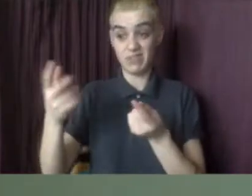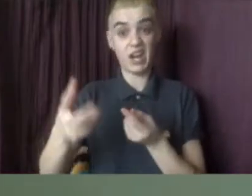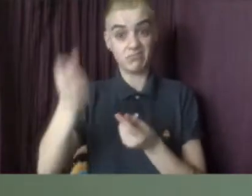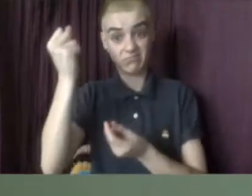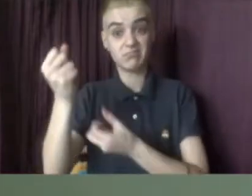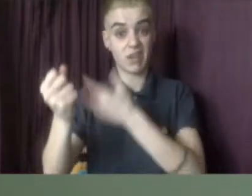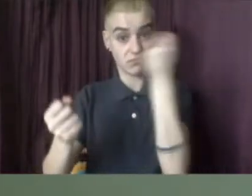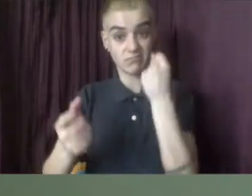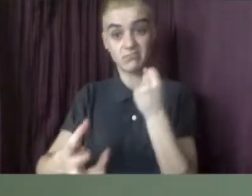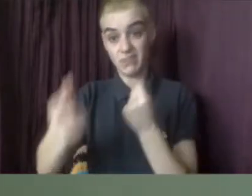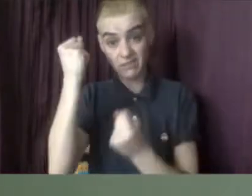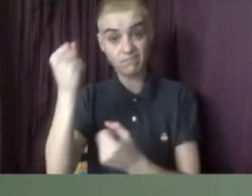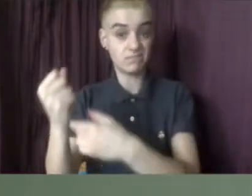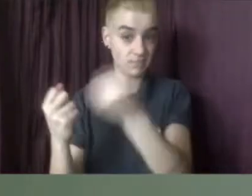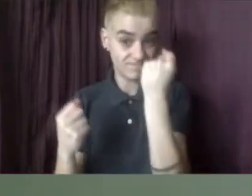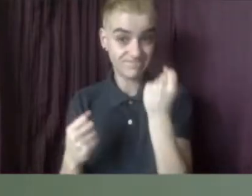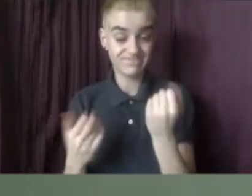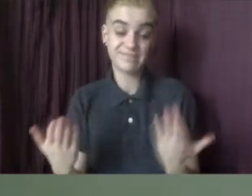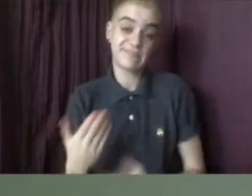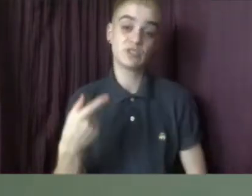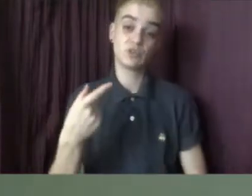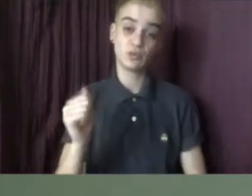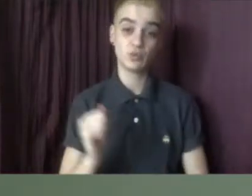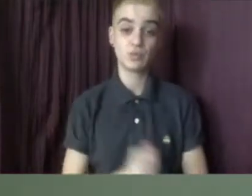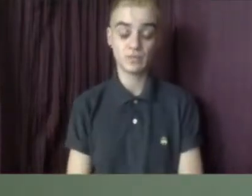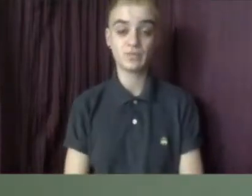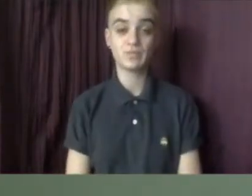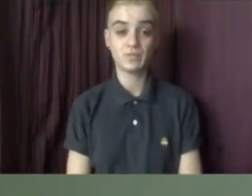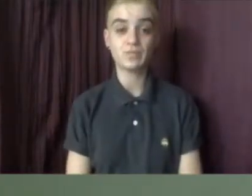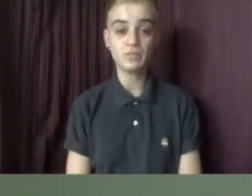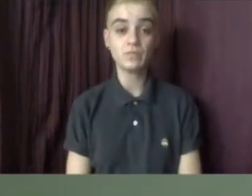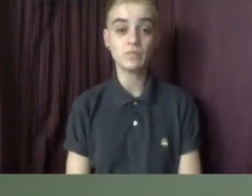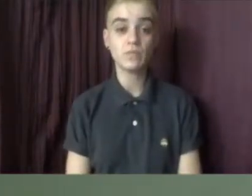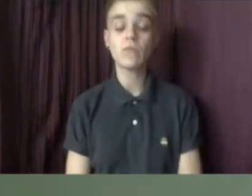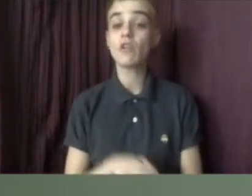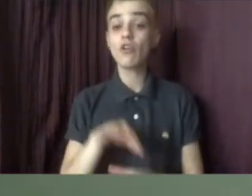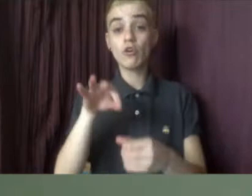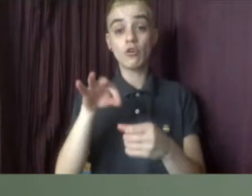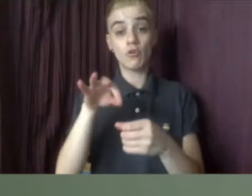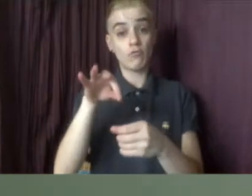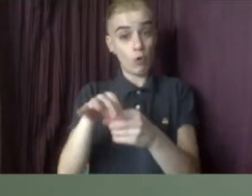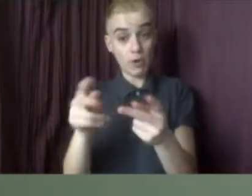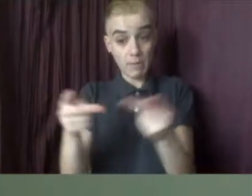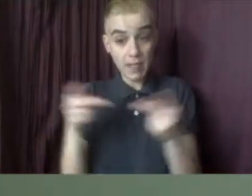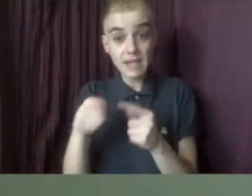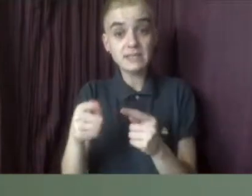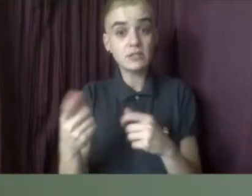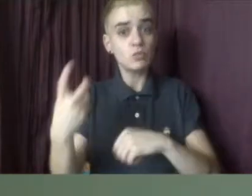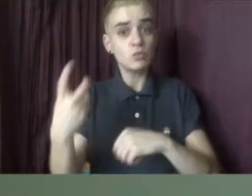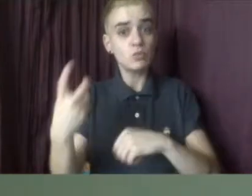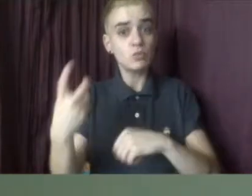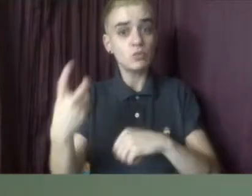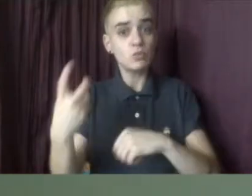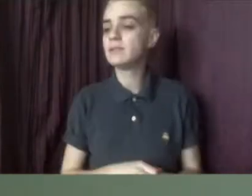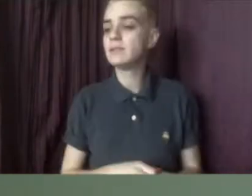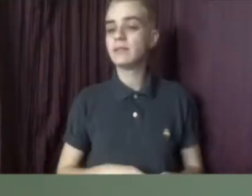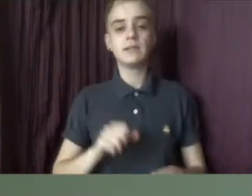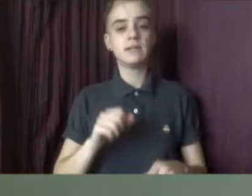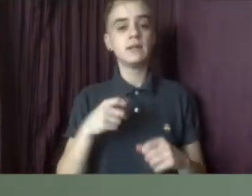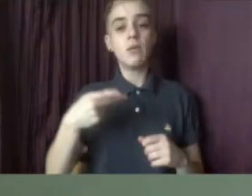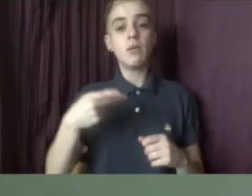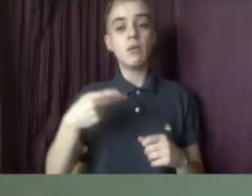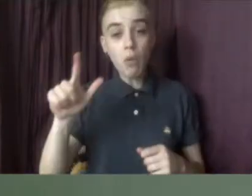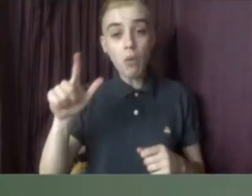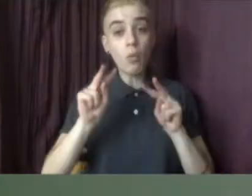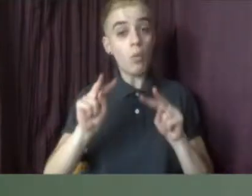Now, some of that was in large part because of the pandemic. In Georgia, I don't know if this is true across the United States, but in Georgia, the average age of a